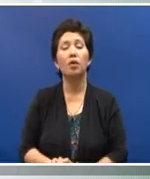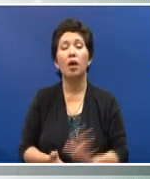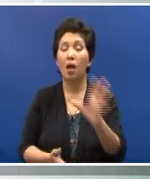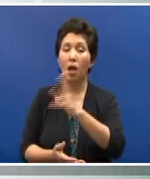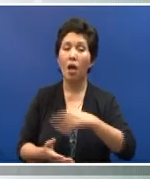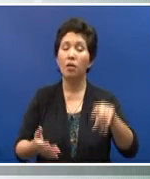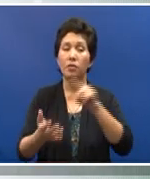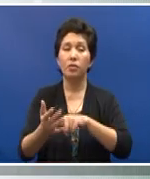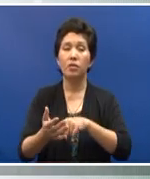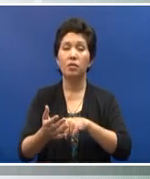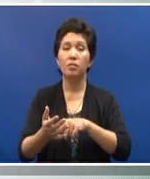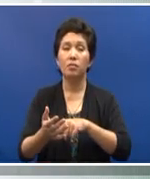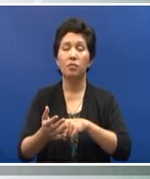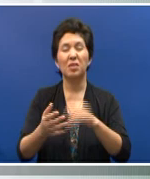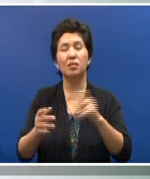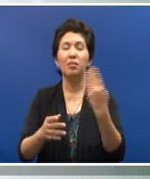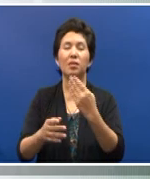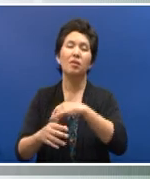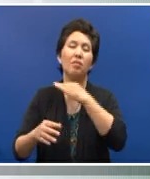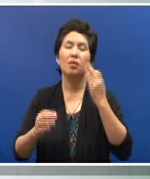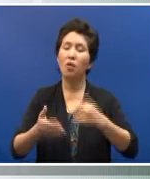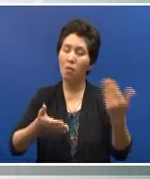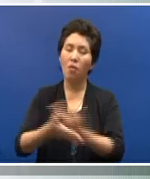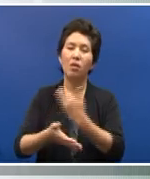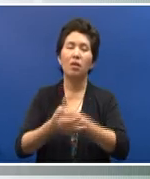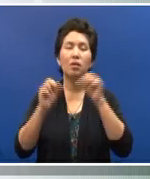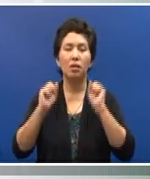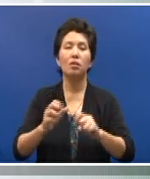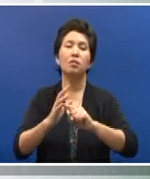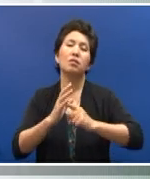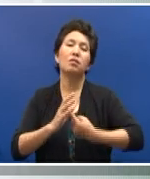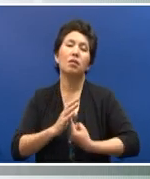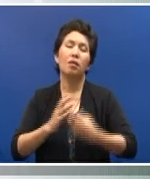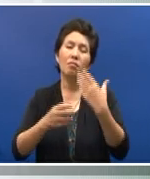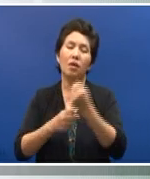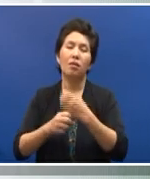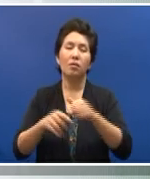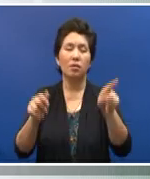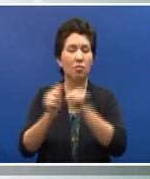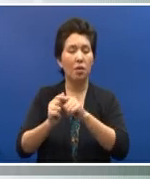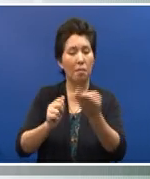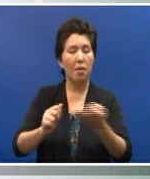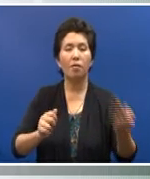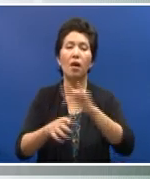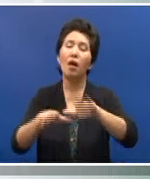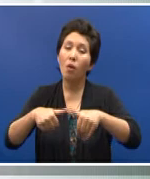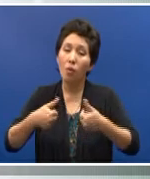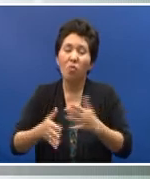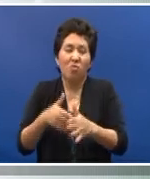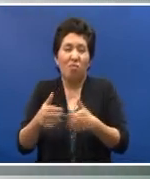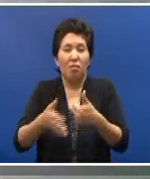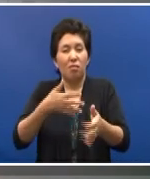so instead of subsistence farming, modern farmers can now sell surplus yield and crops for profit. Okay, however,